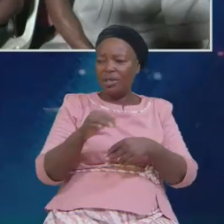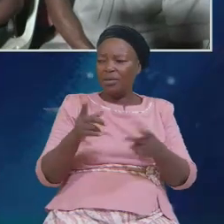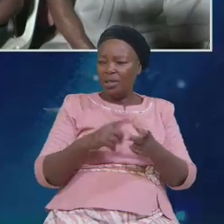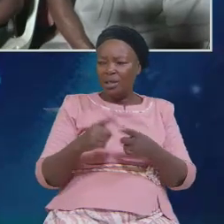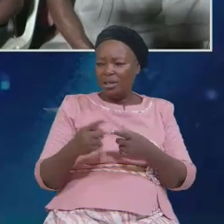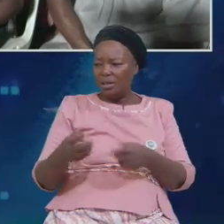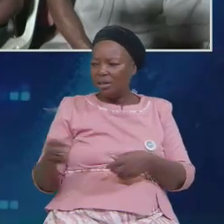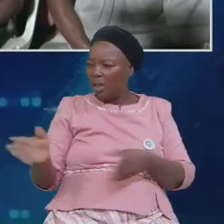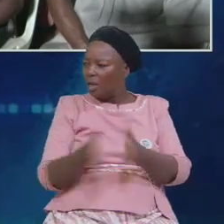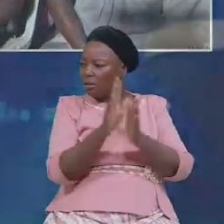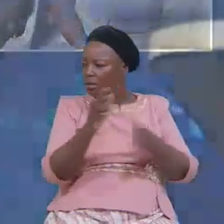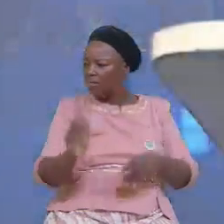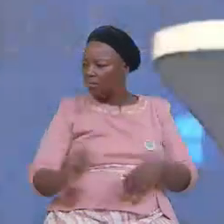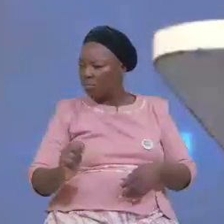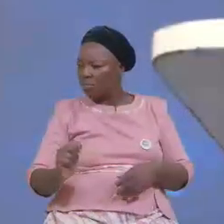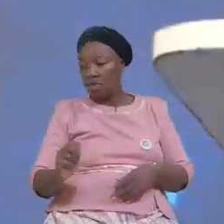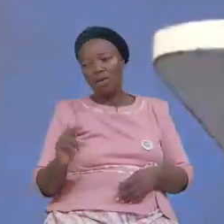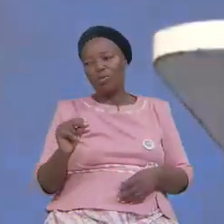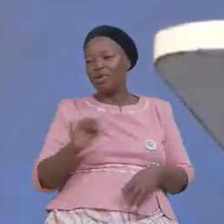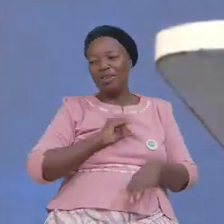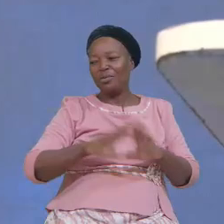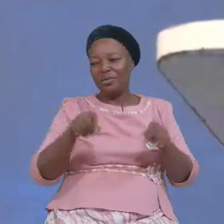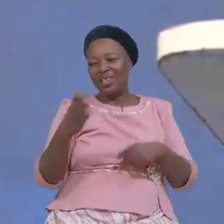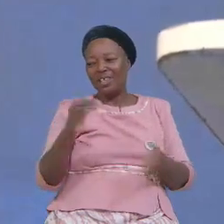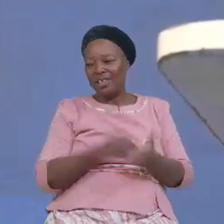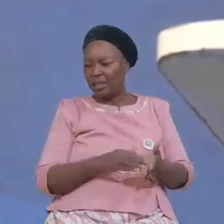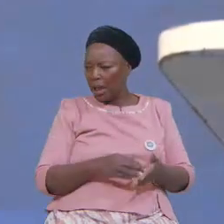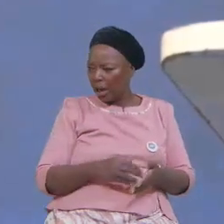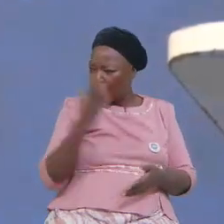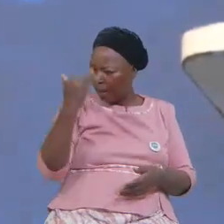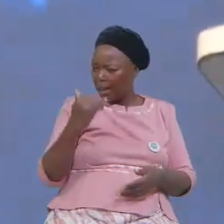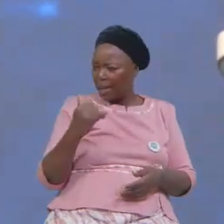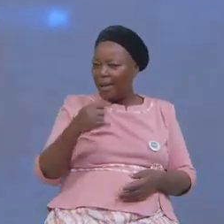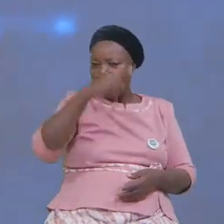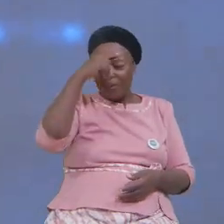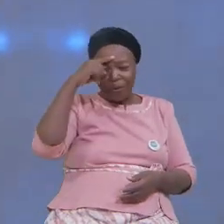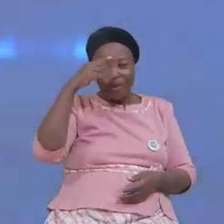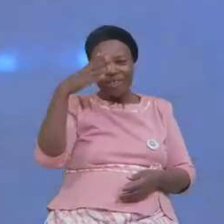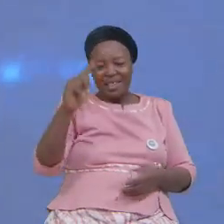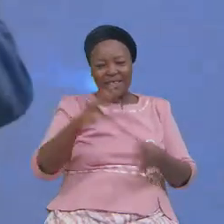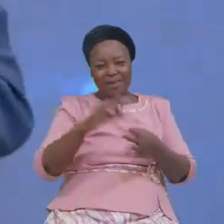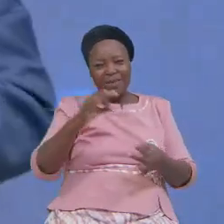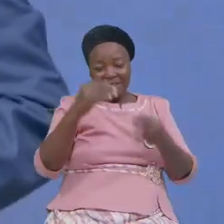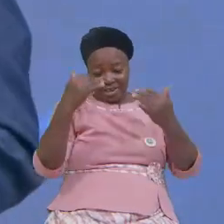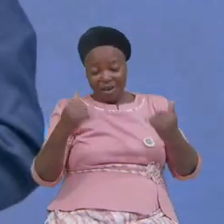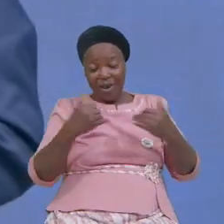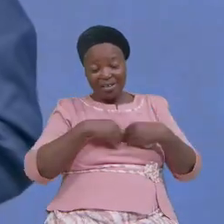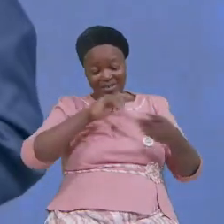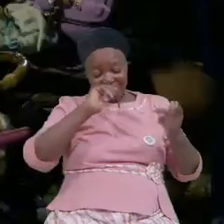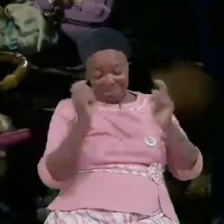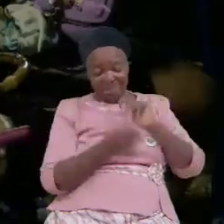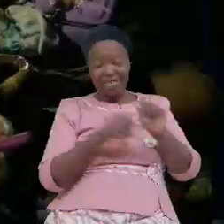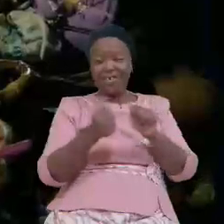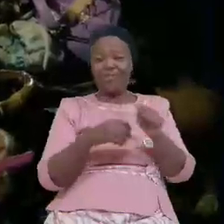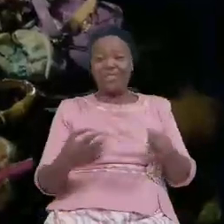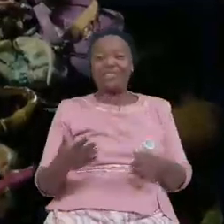I don't need that anymore. Why? Because the Spirit now has changed everything.